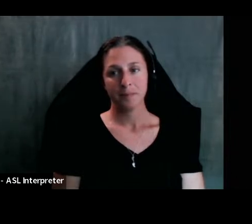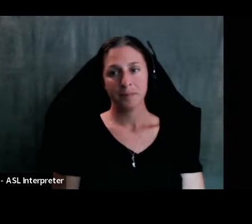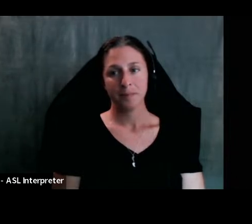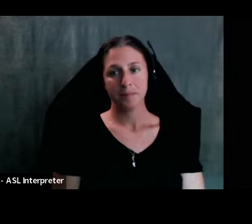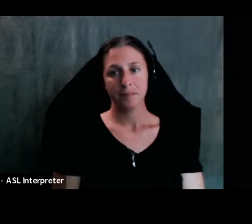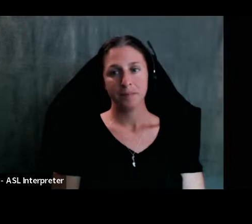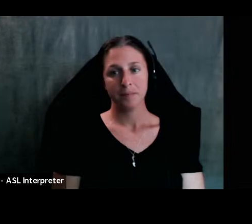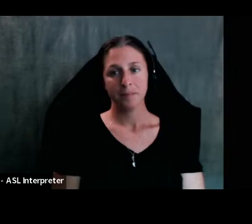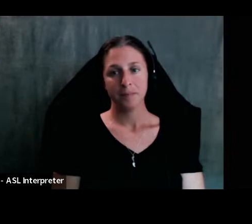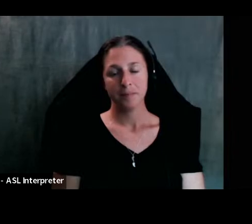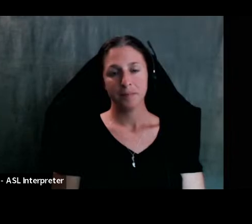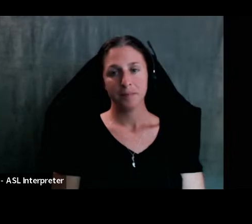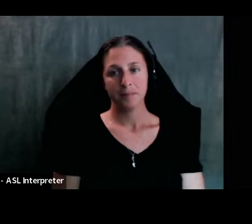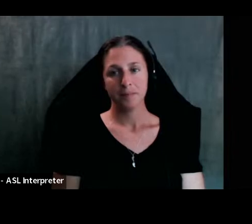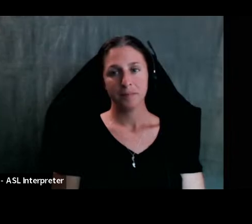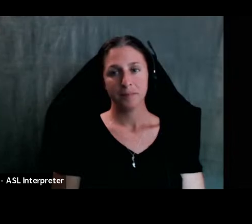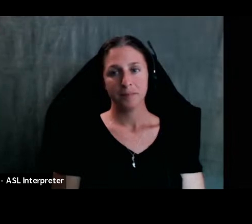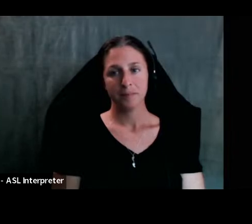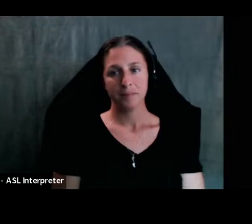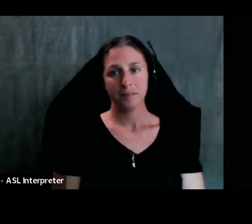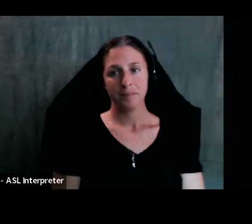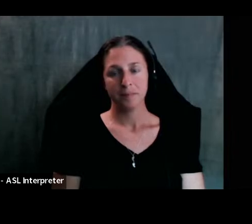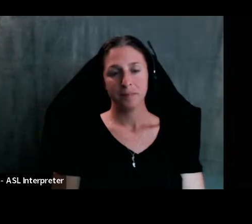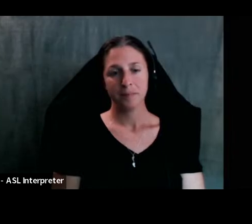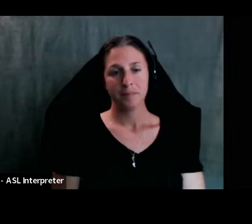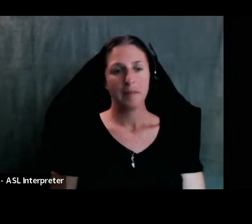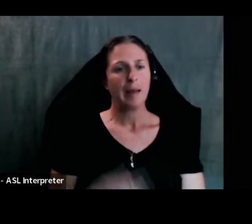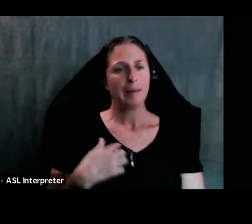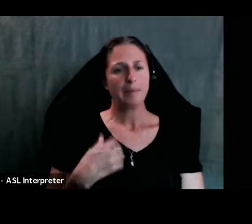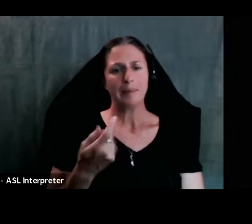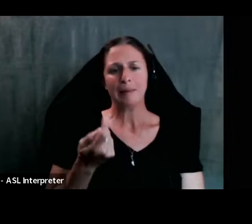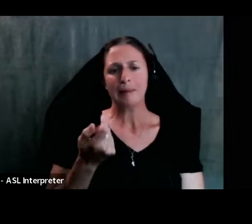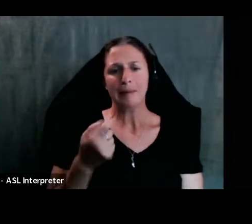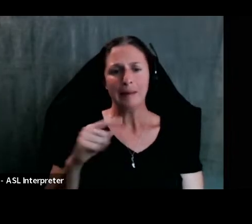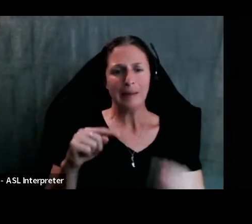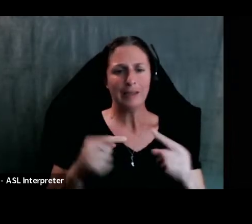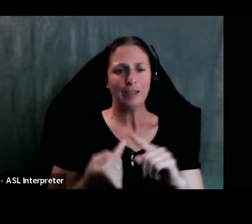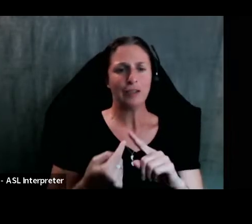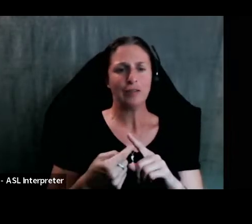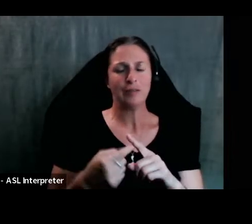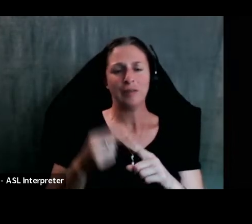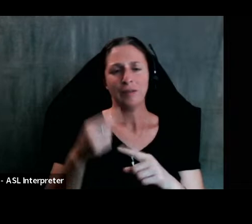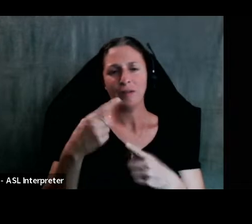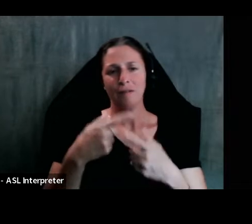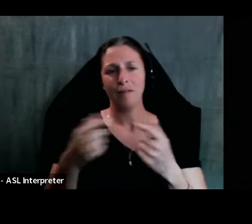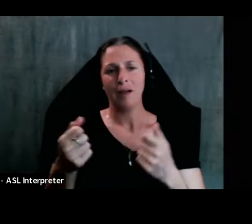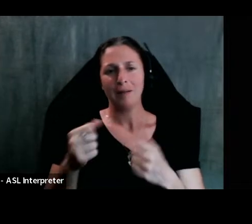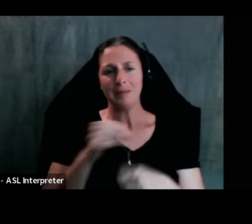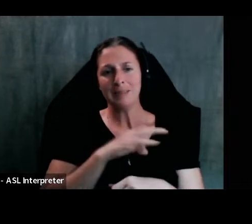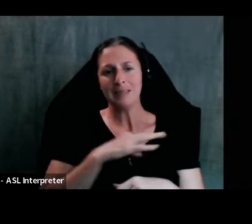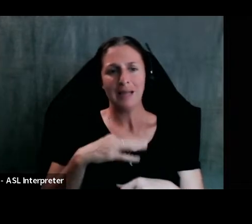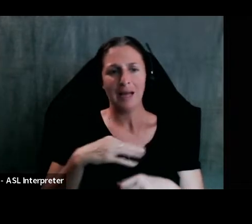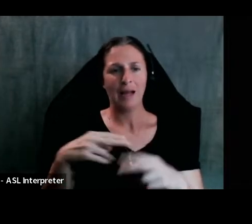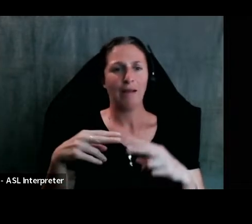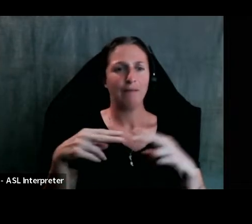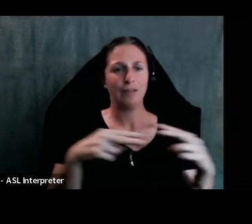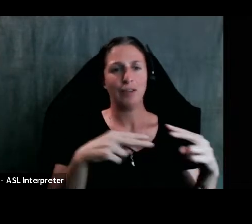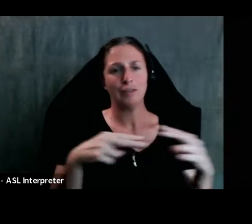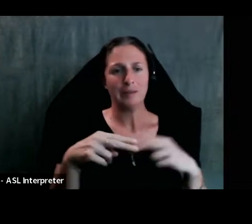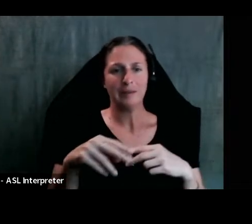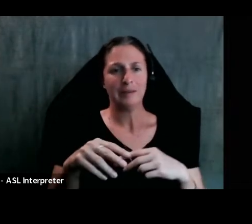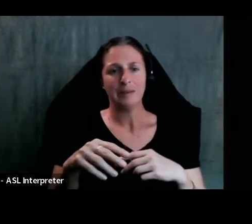Oh, man. I'm slightly injured from a staff versus softball at Bayside